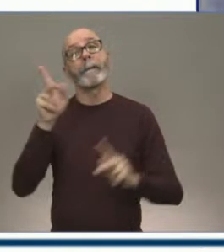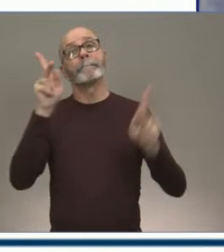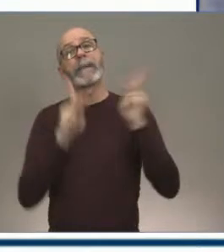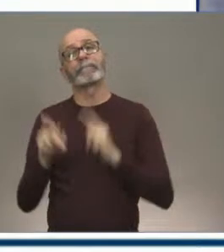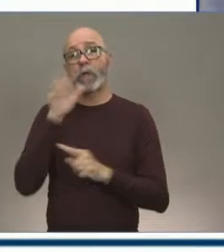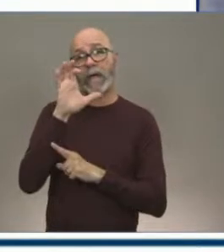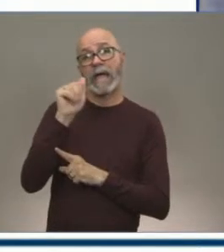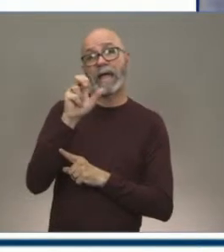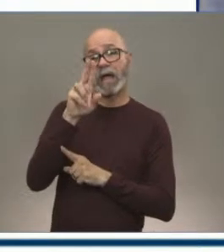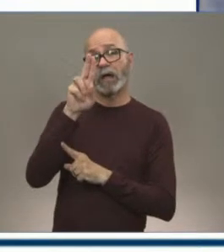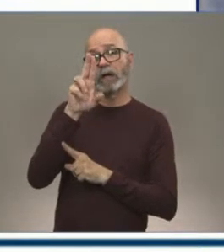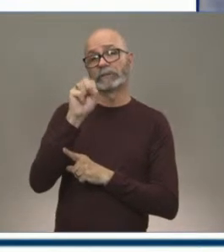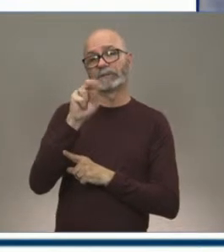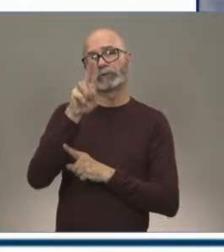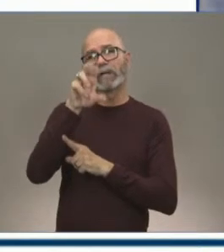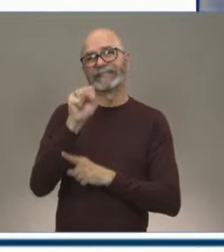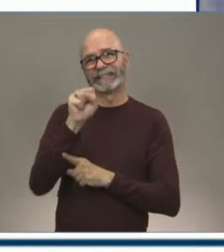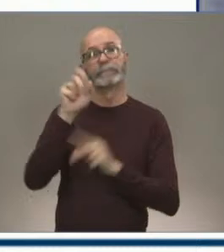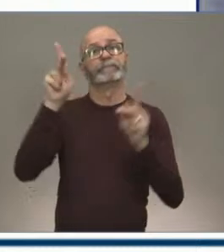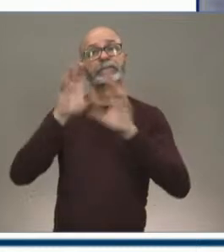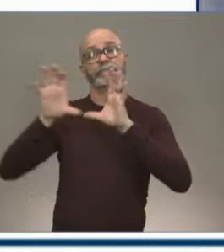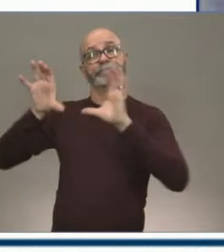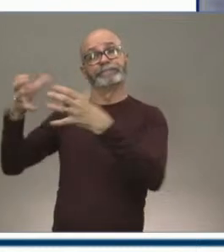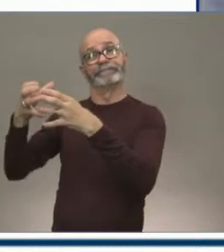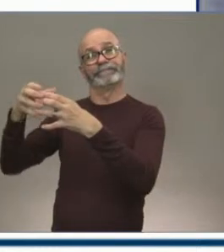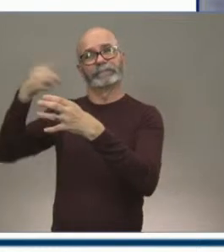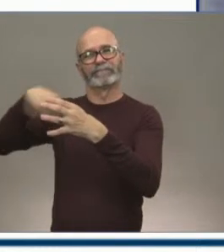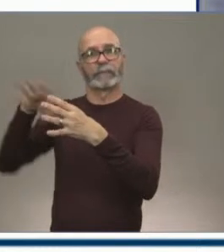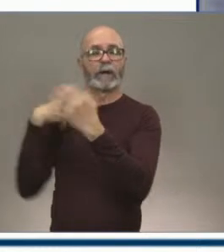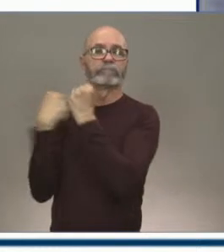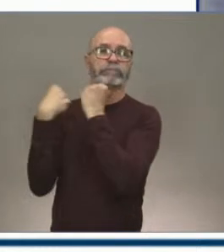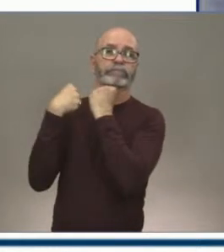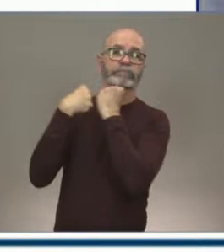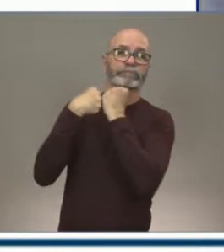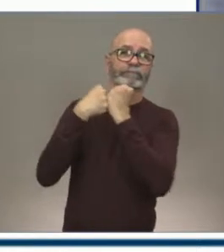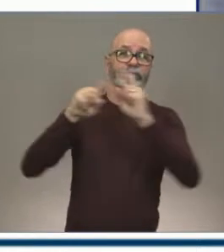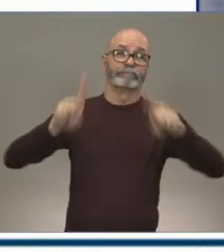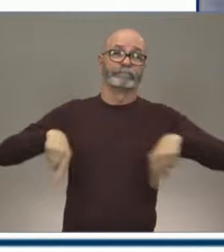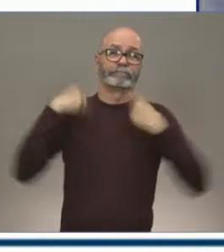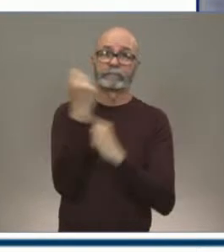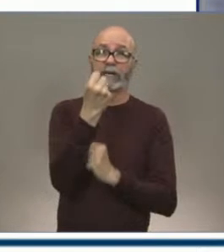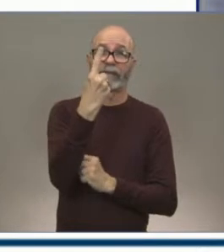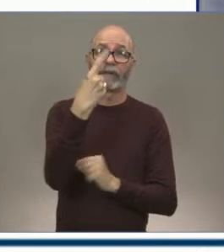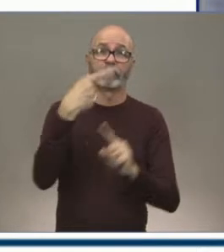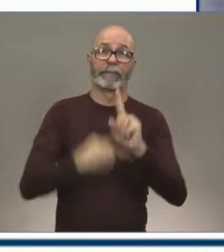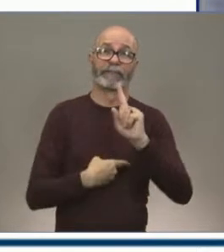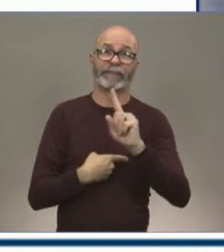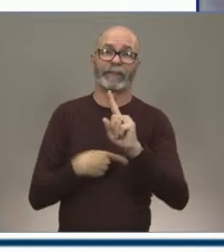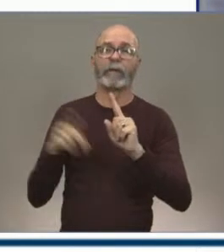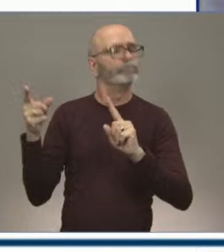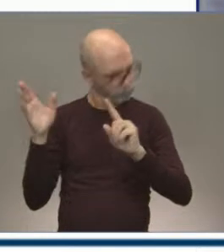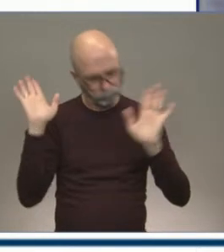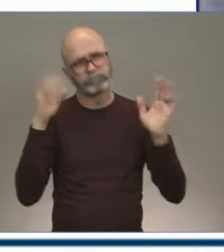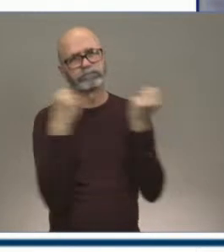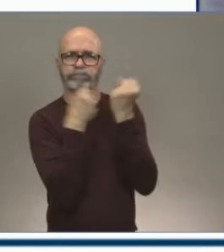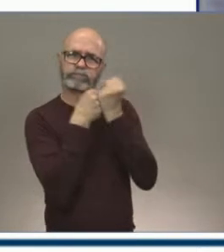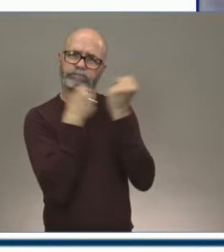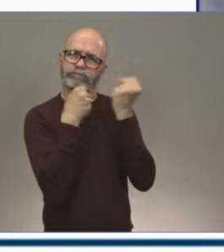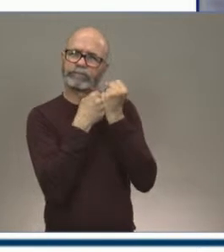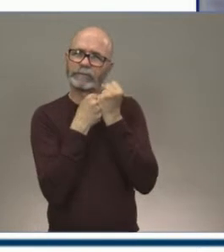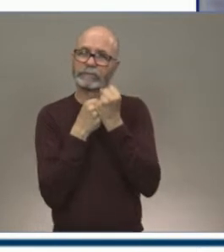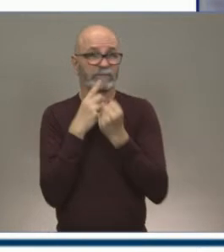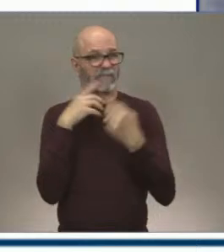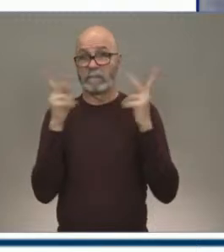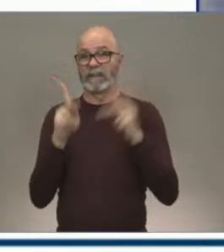your unwavering support always, but particularly in the last 11 months. There was many unknowns when we started this in